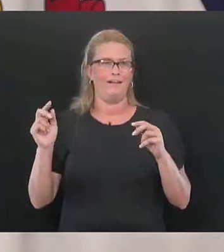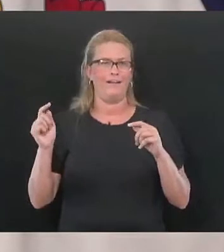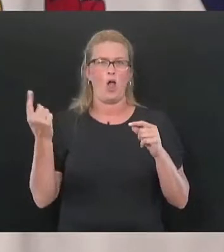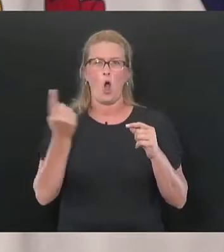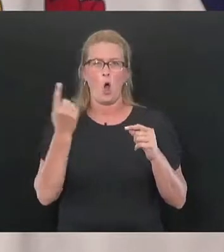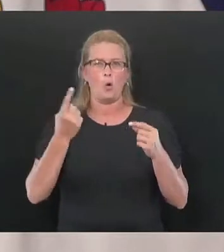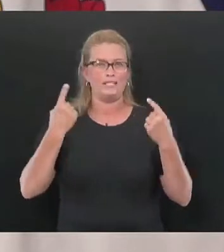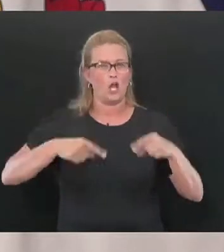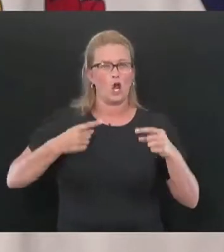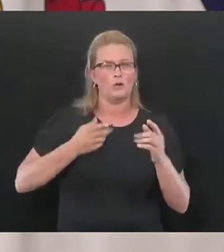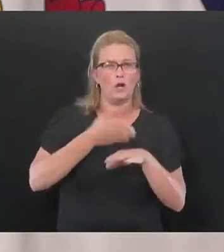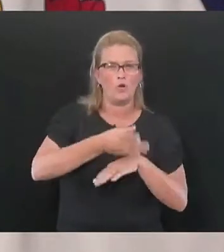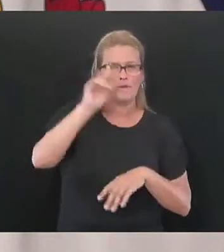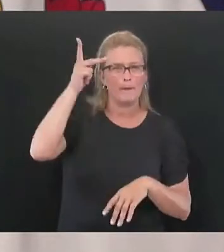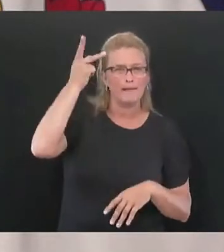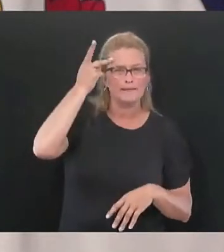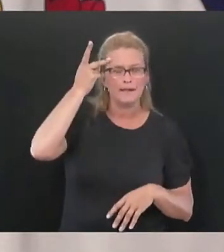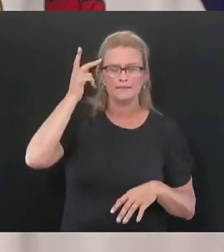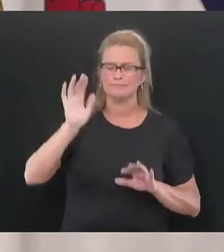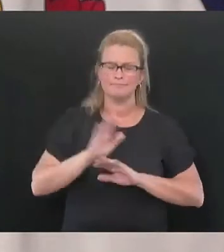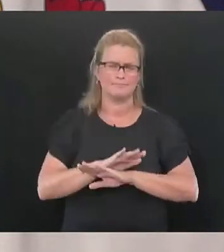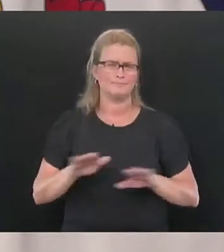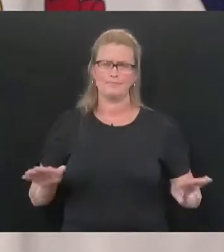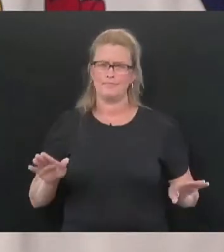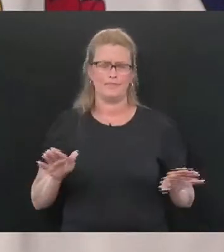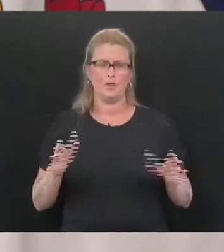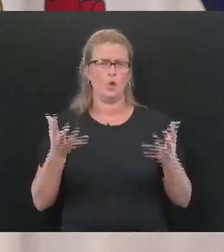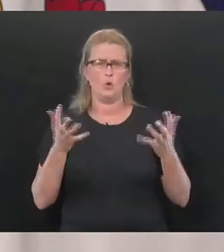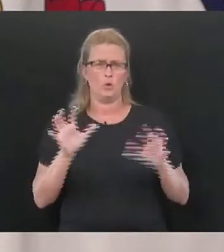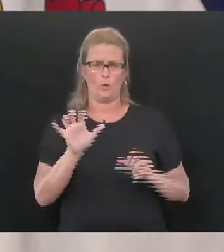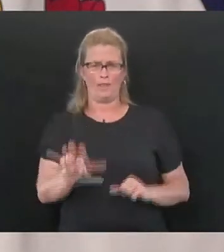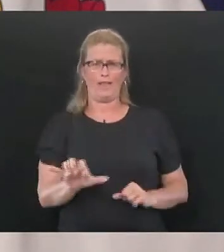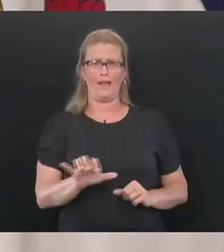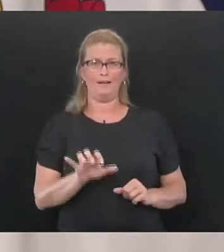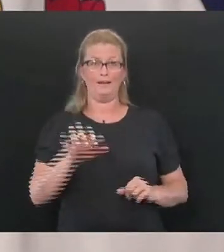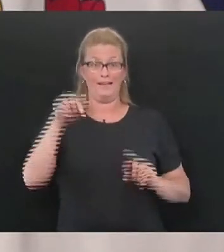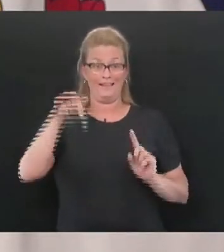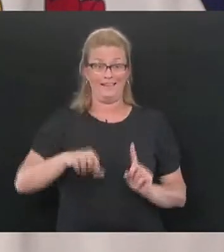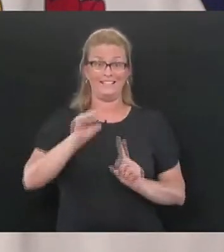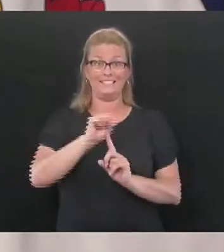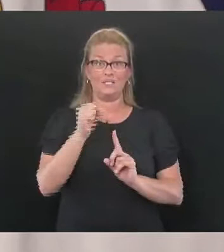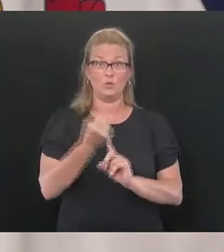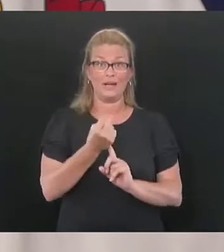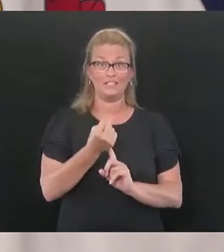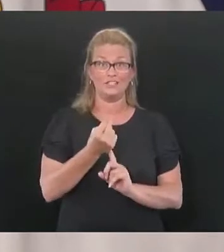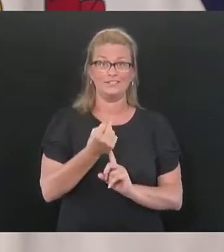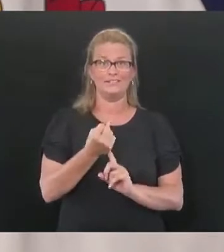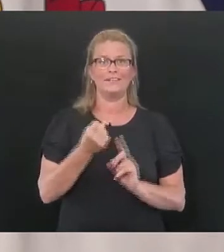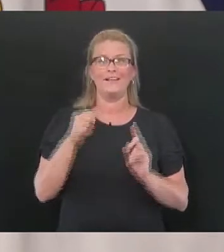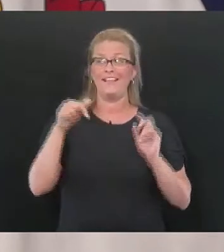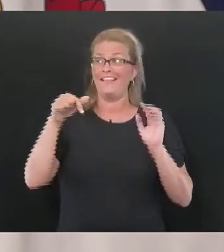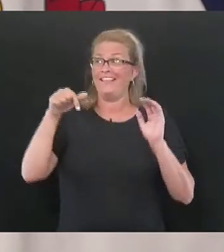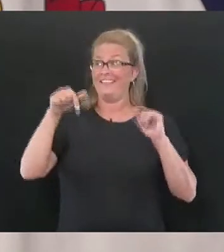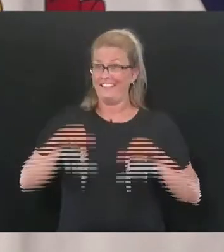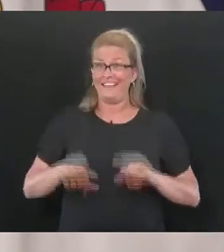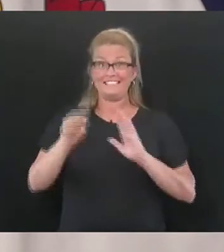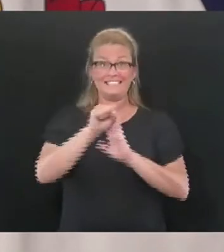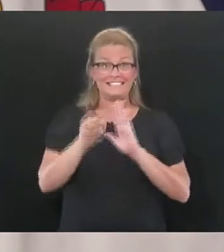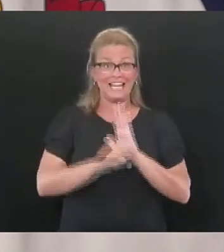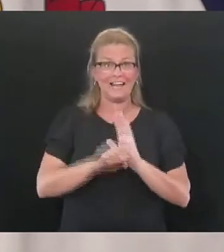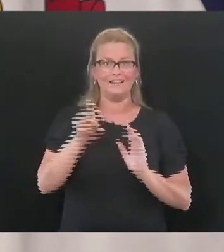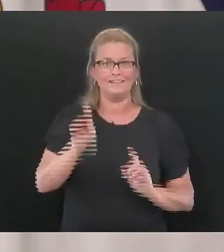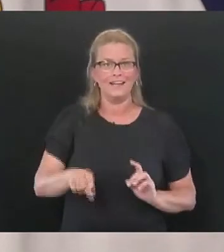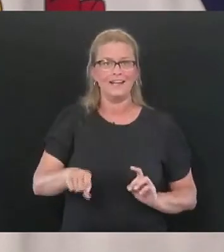that. In this situation of all situations, we need to be a state that is